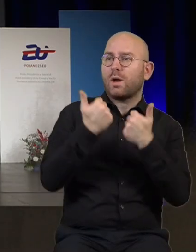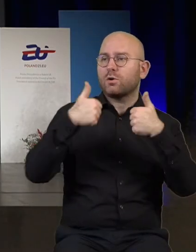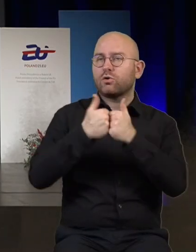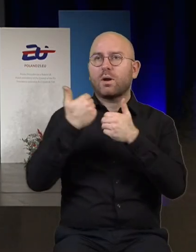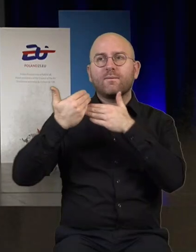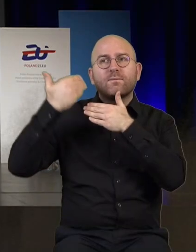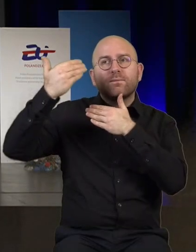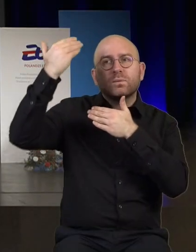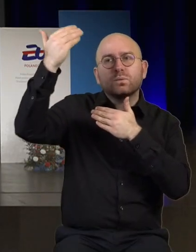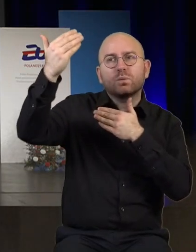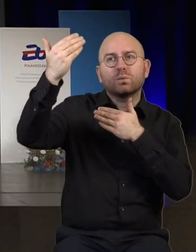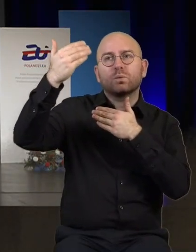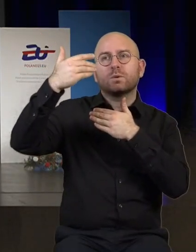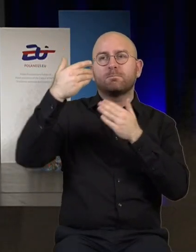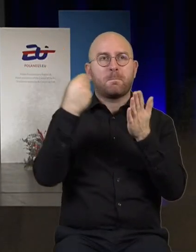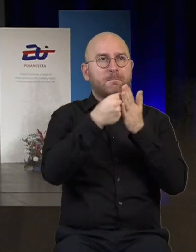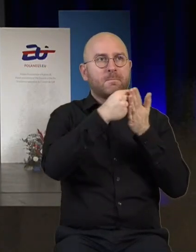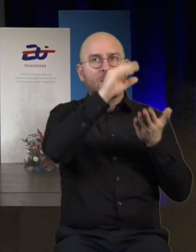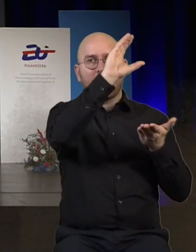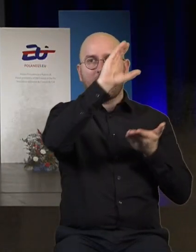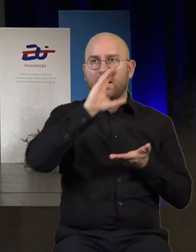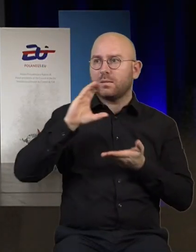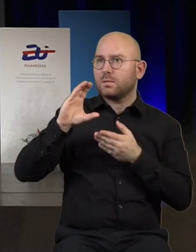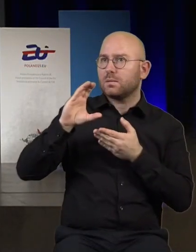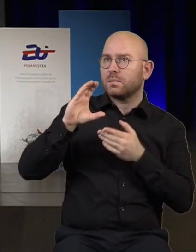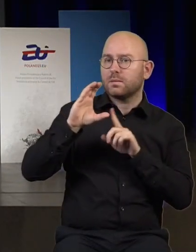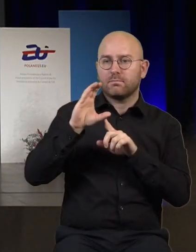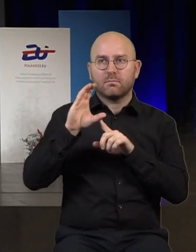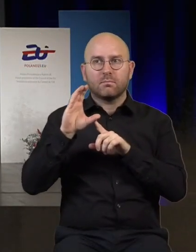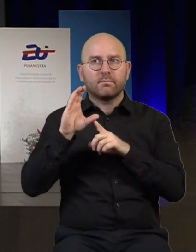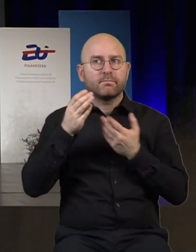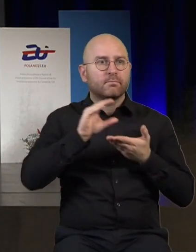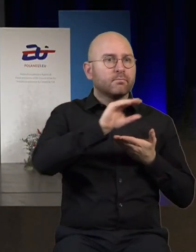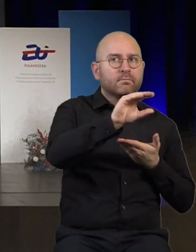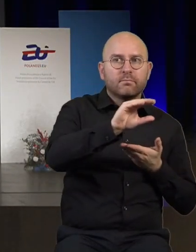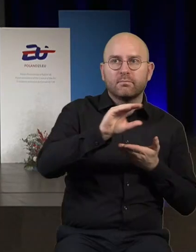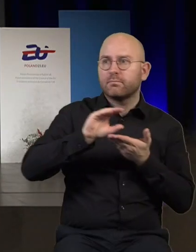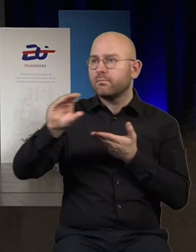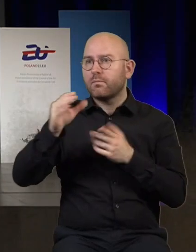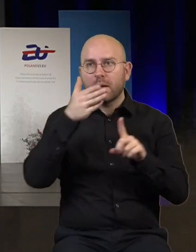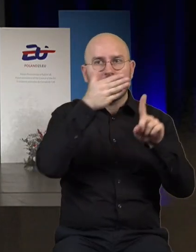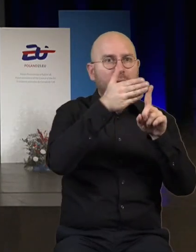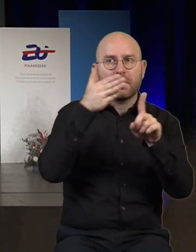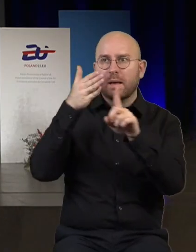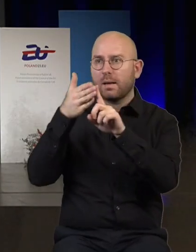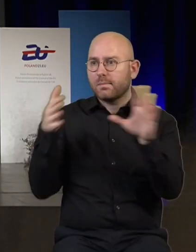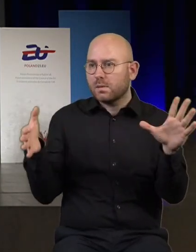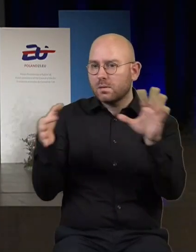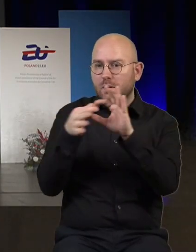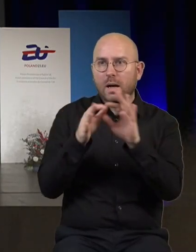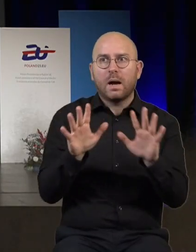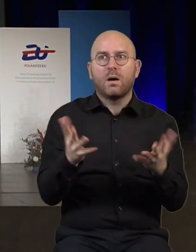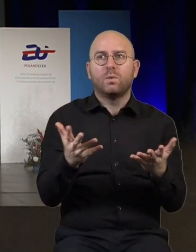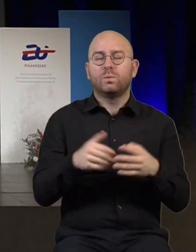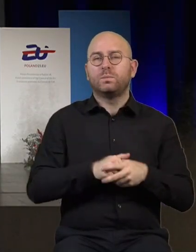goals to see that from the military point of view, from transport, for